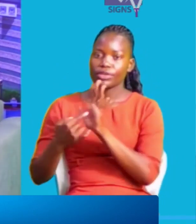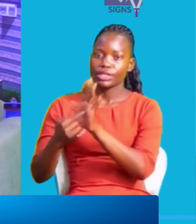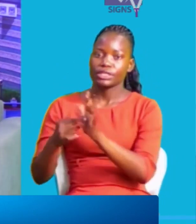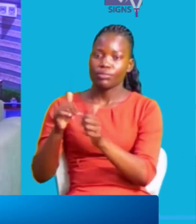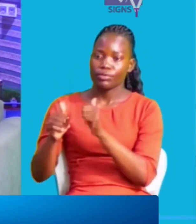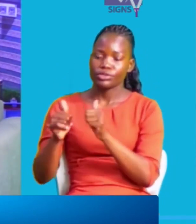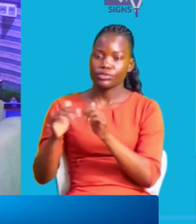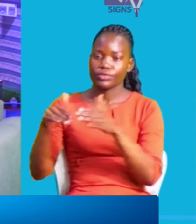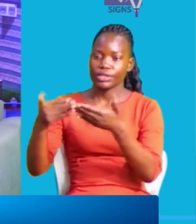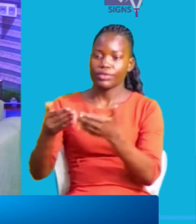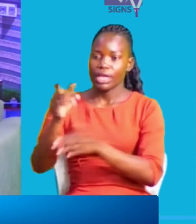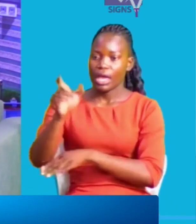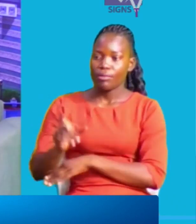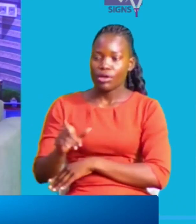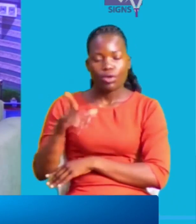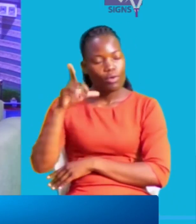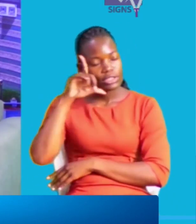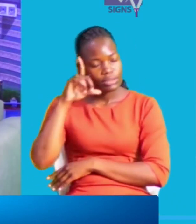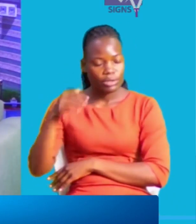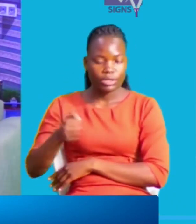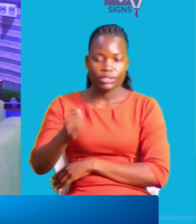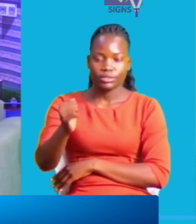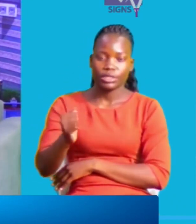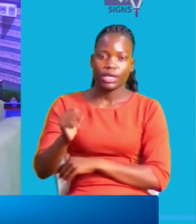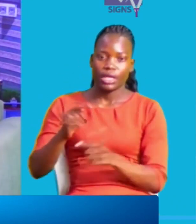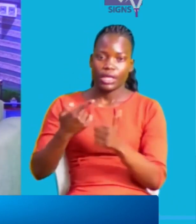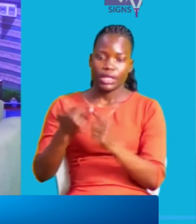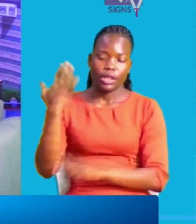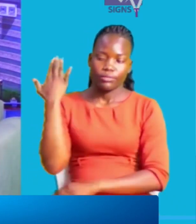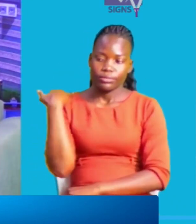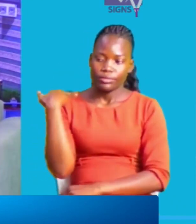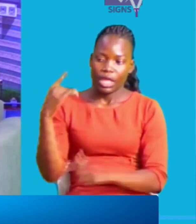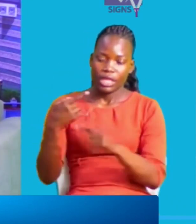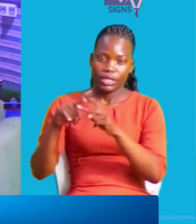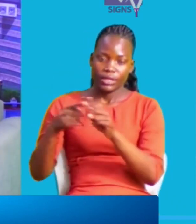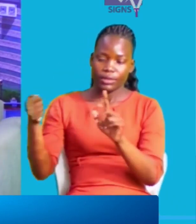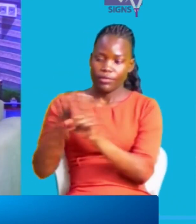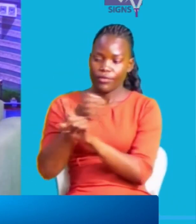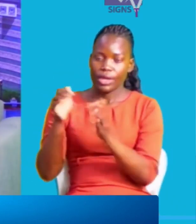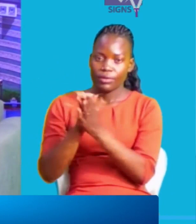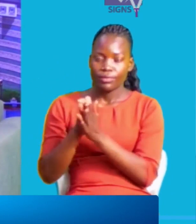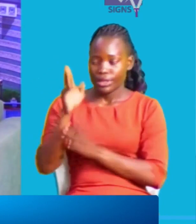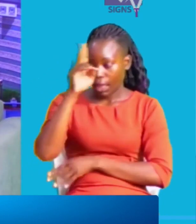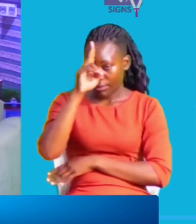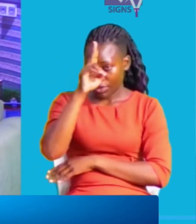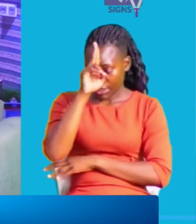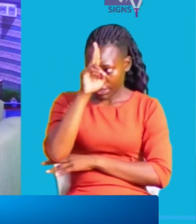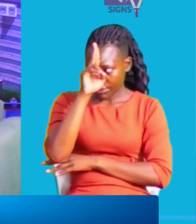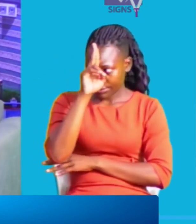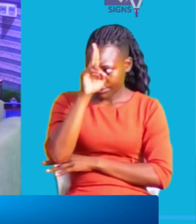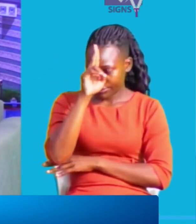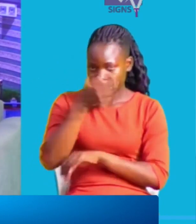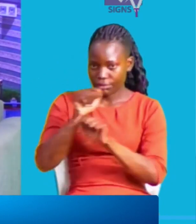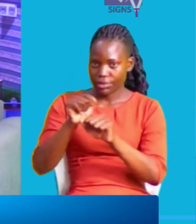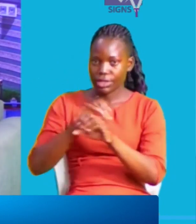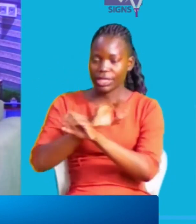you've provided. Somebody was sleeping on the street. He was woken up, started to fight with a police officer. We cannot